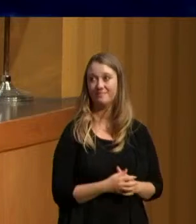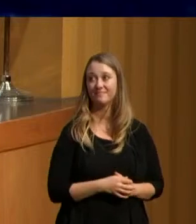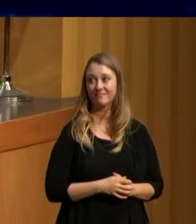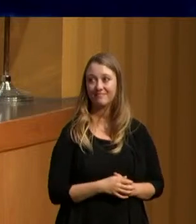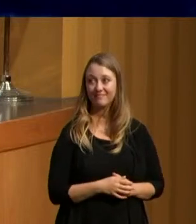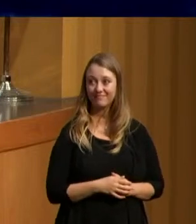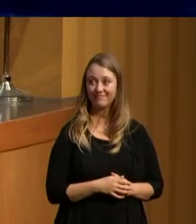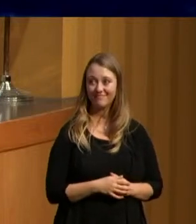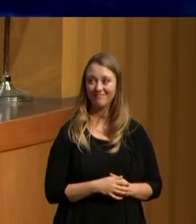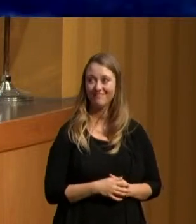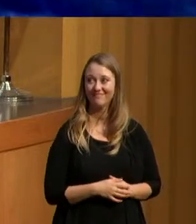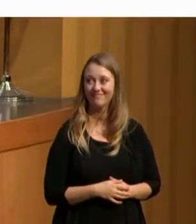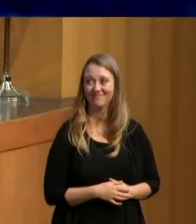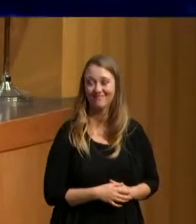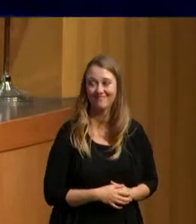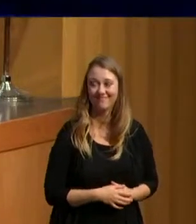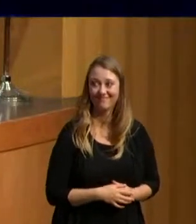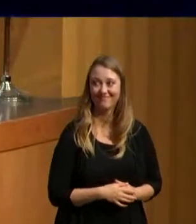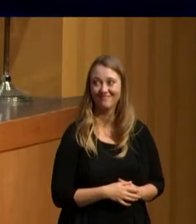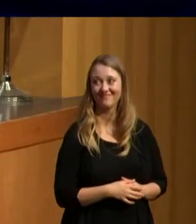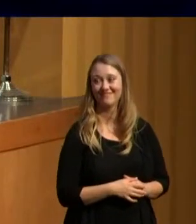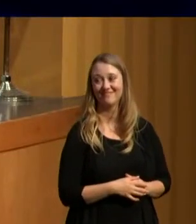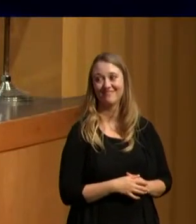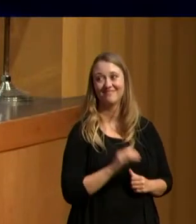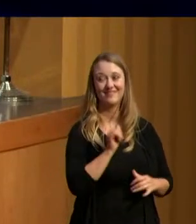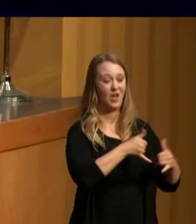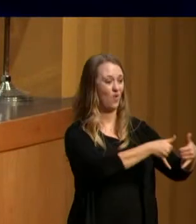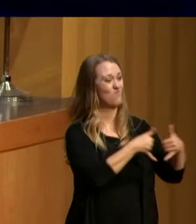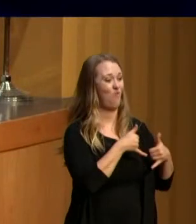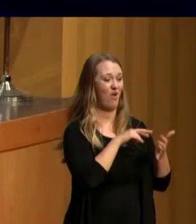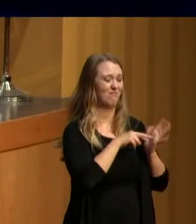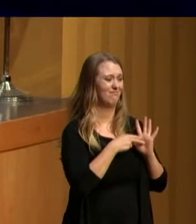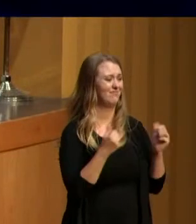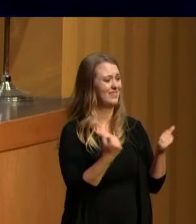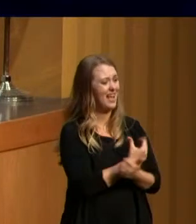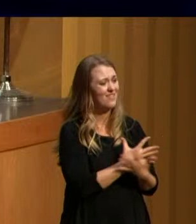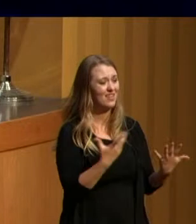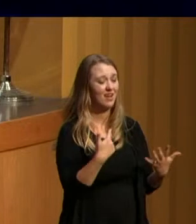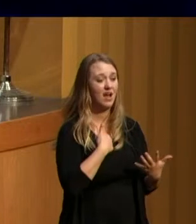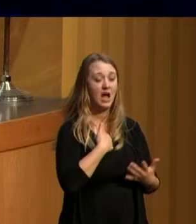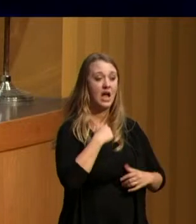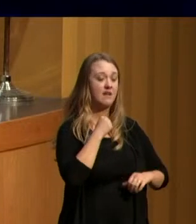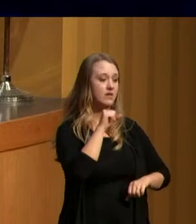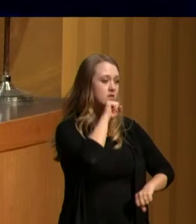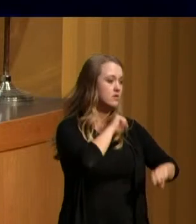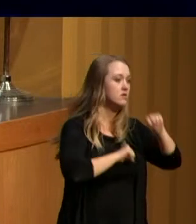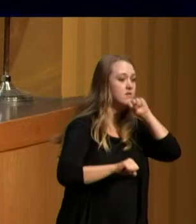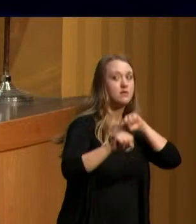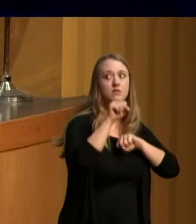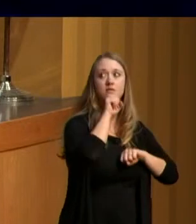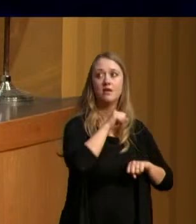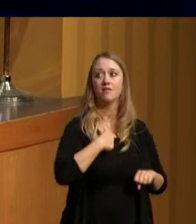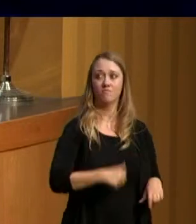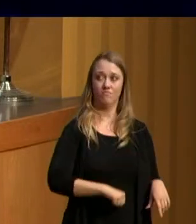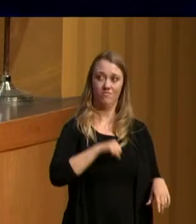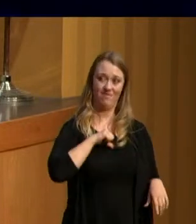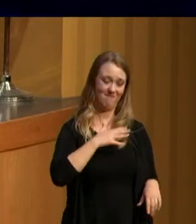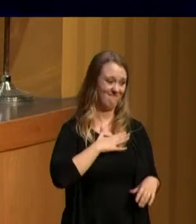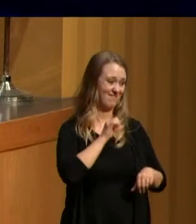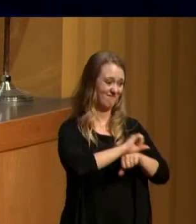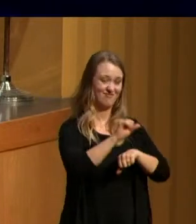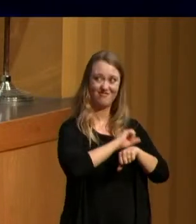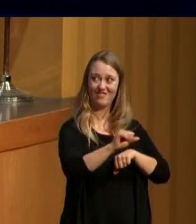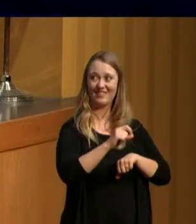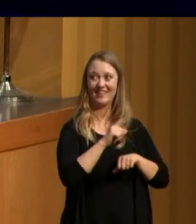a pitcher for Phoenix College. This award means everything to me. I have overcome many obstacles and I'm proud of all the work I put in to feel blessed to have